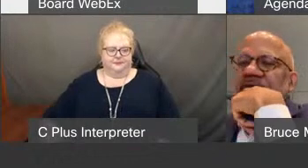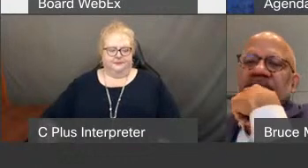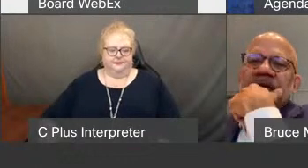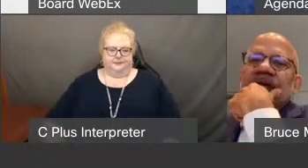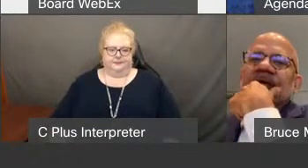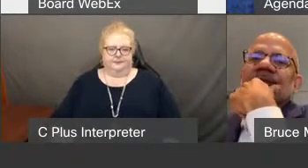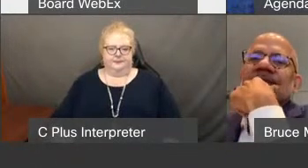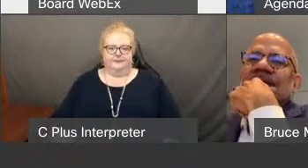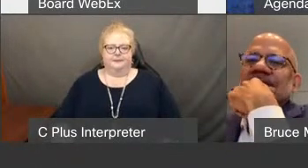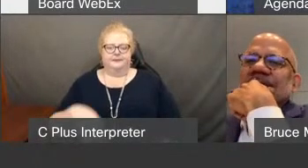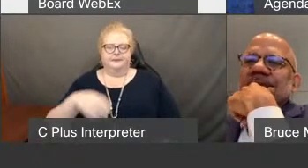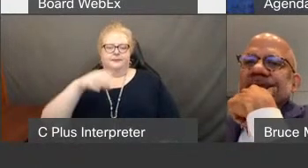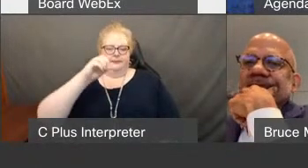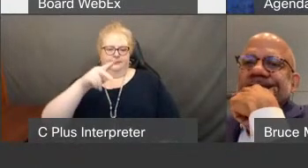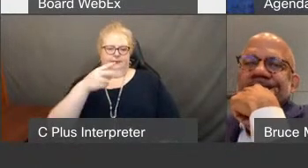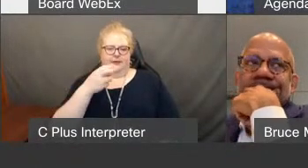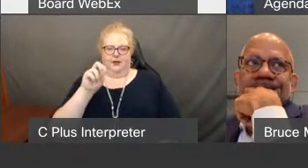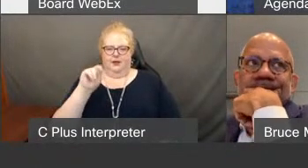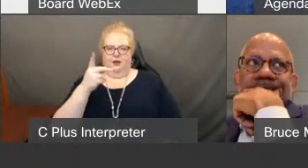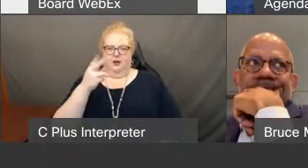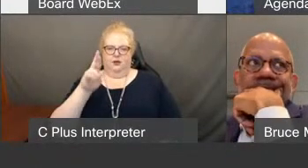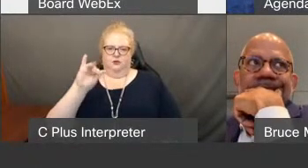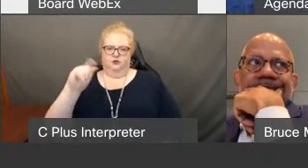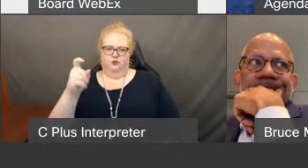Director Hendricks, Mayor. Director Hendricks.